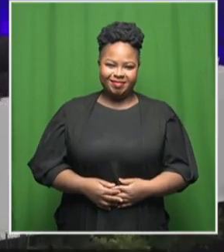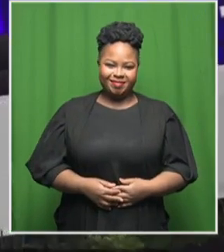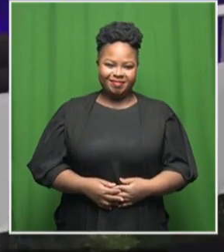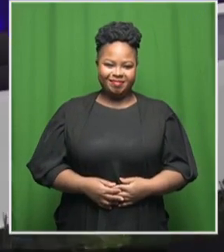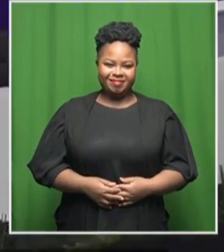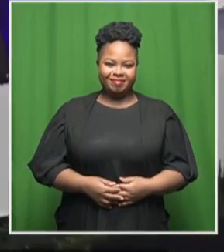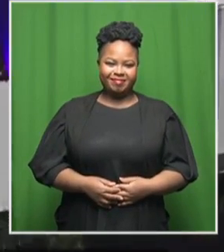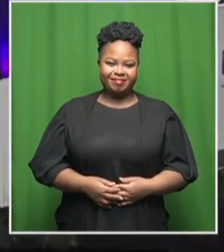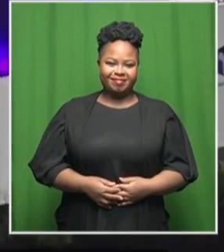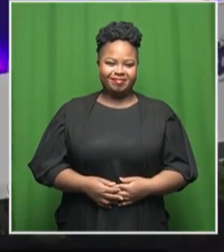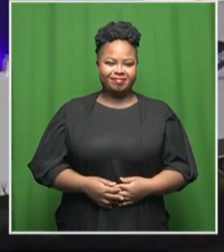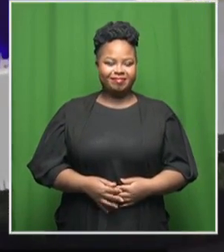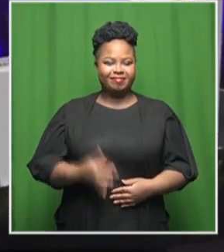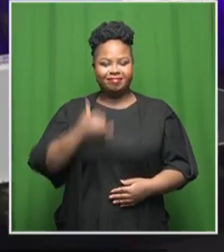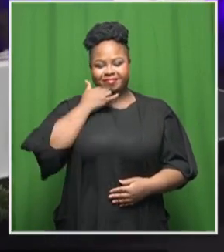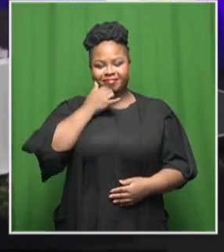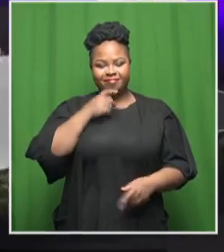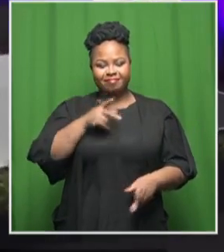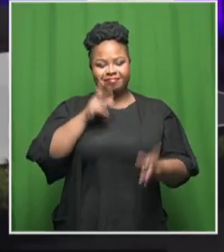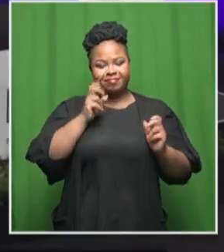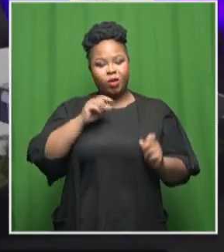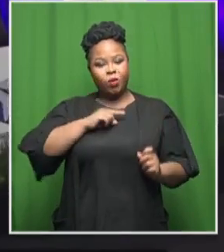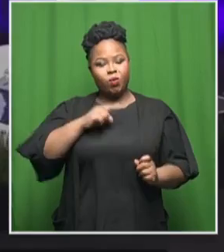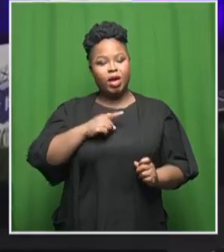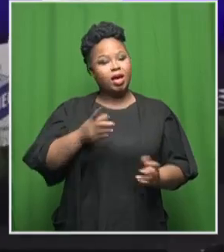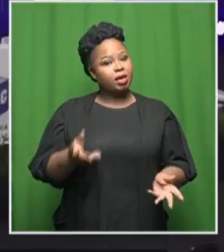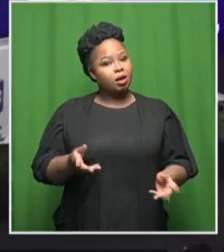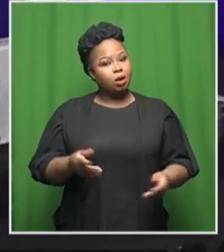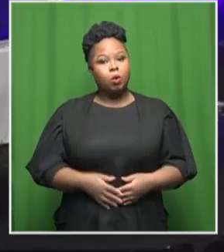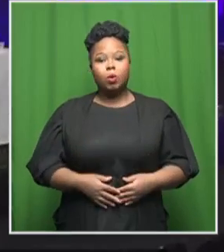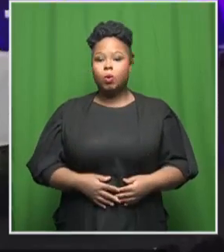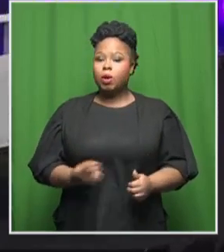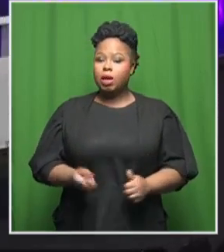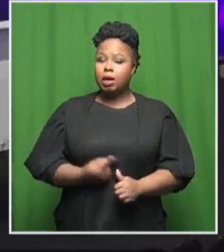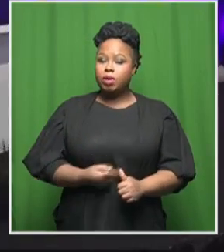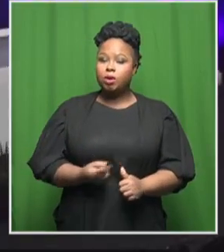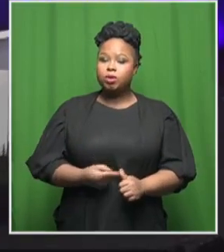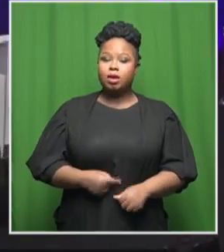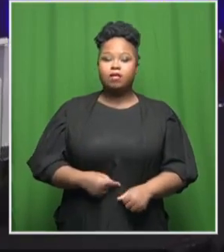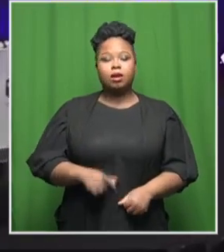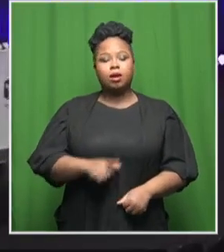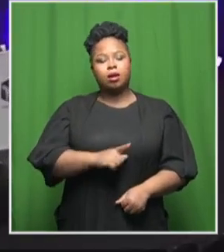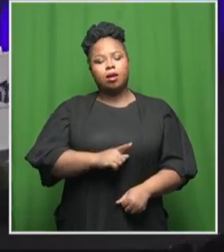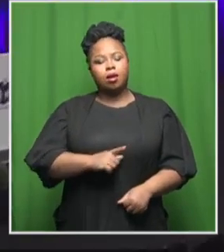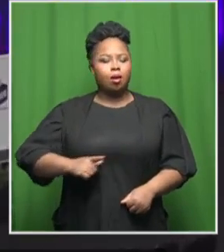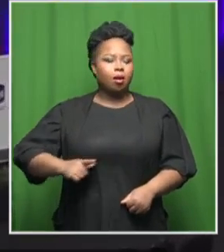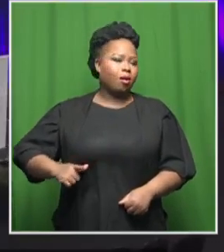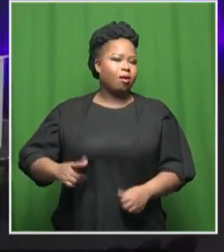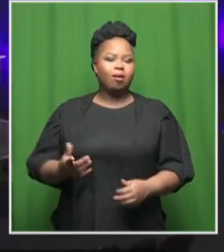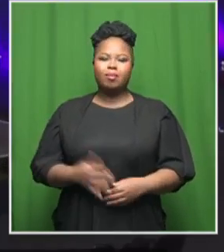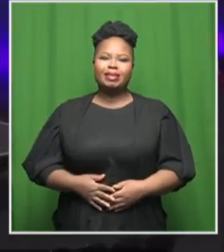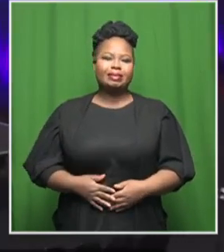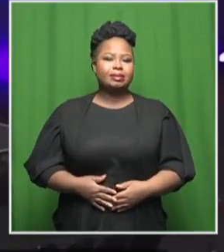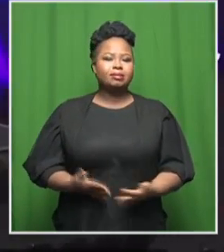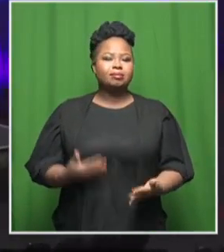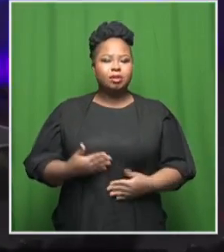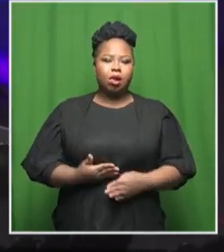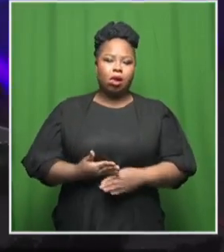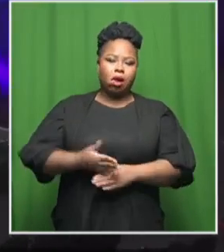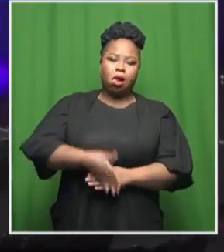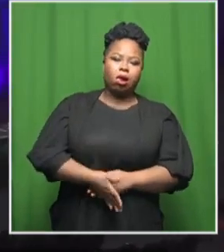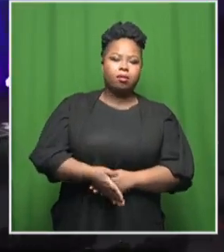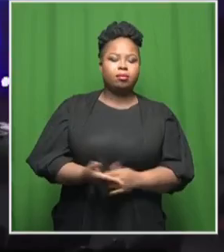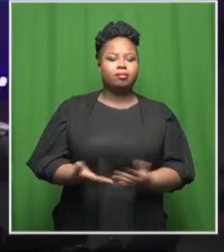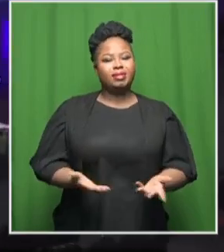I'm happy to hear that, because it is a long counting process now. There's a long way to go. And I know we